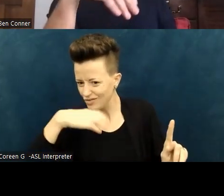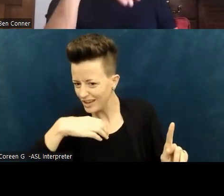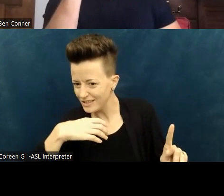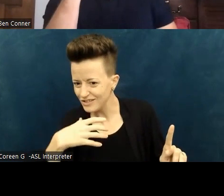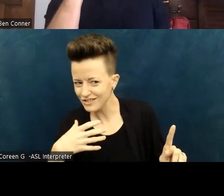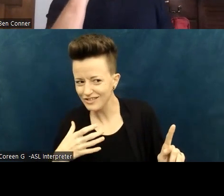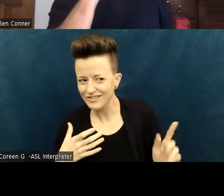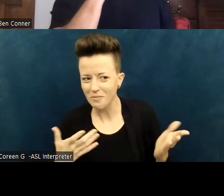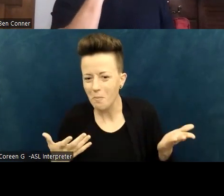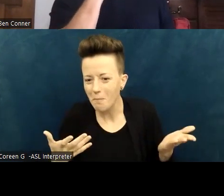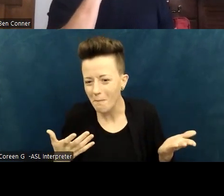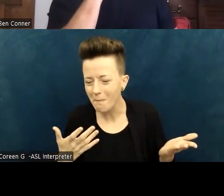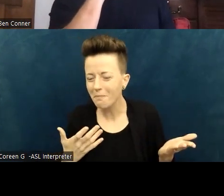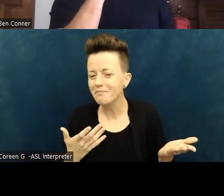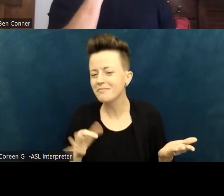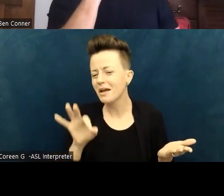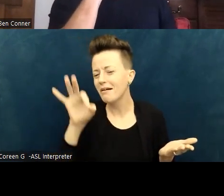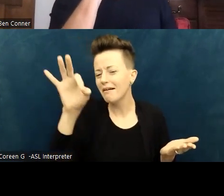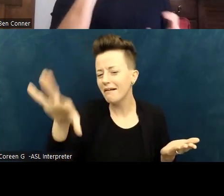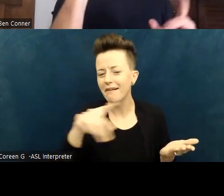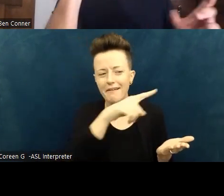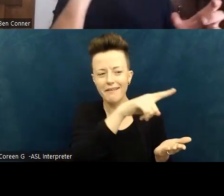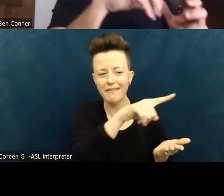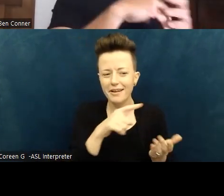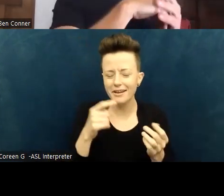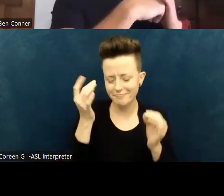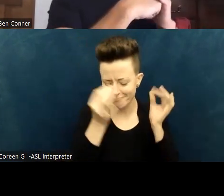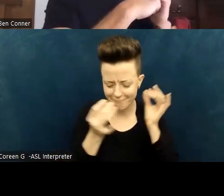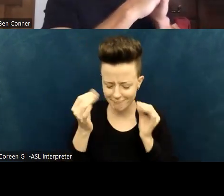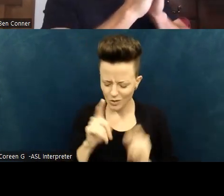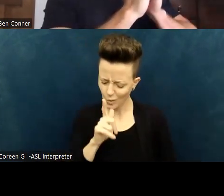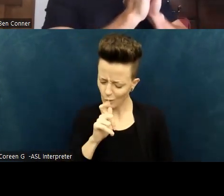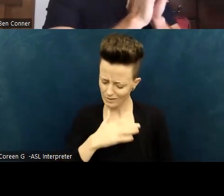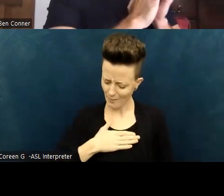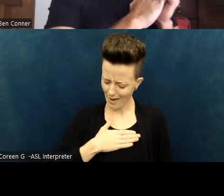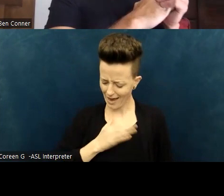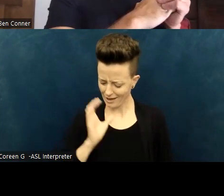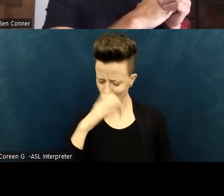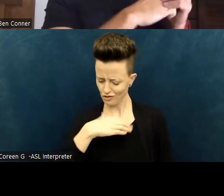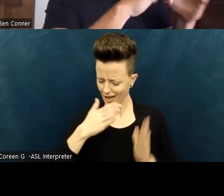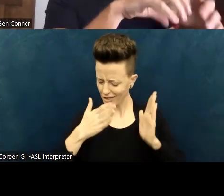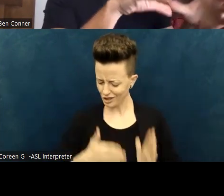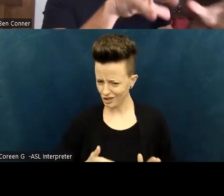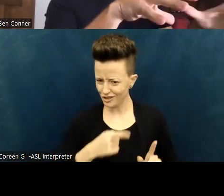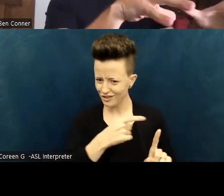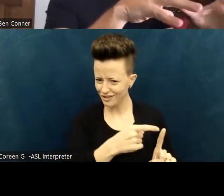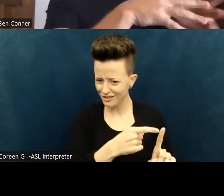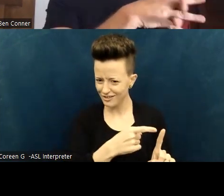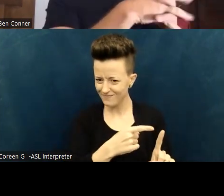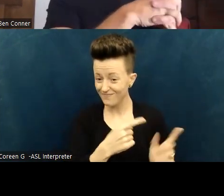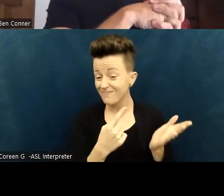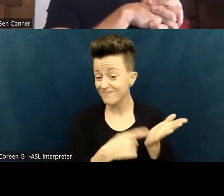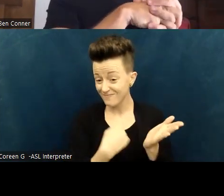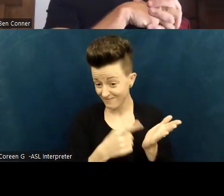and gives a number of ways we can think about the stranger. People with disabilities are often the strange other.